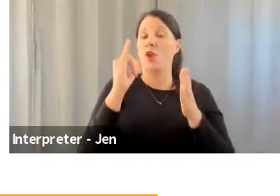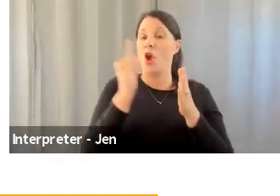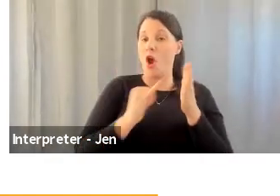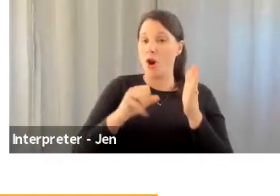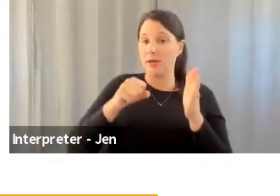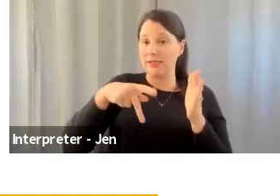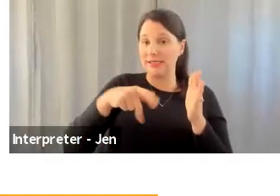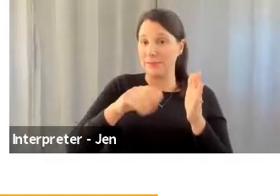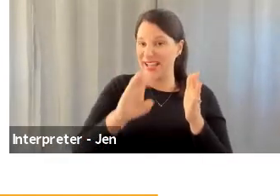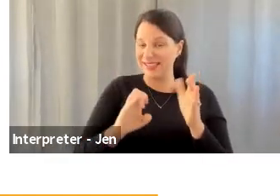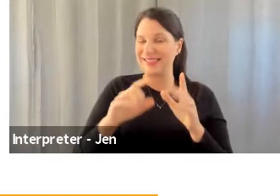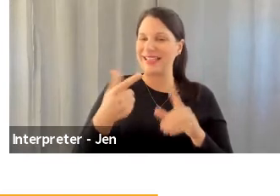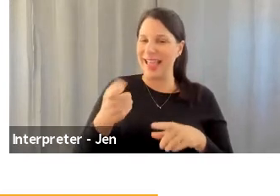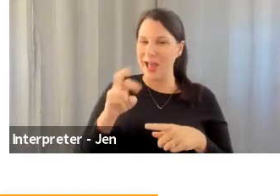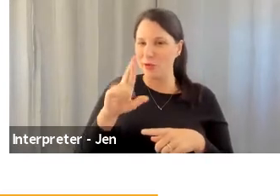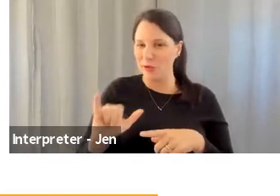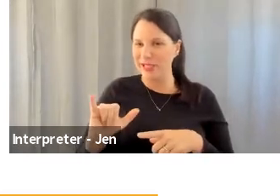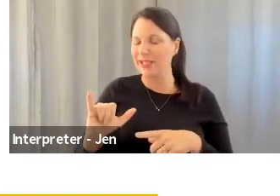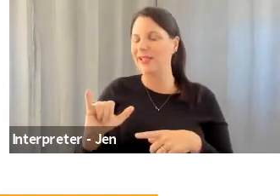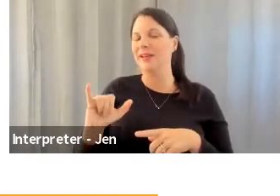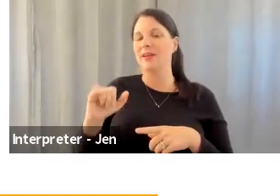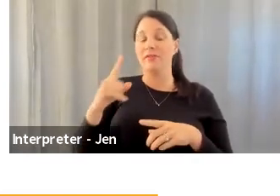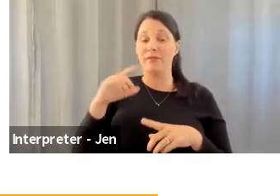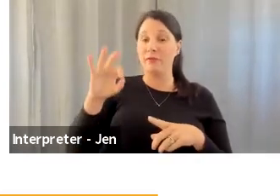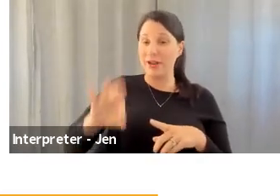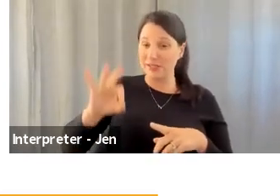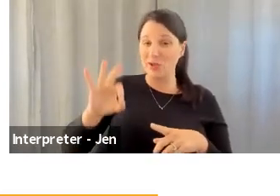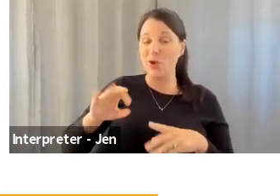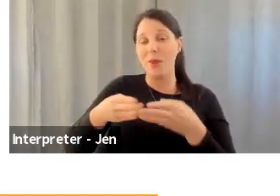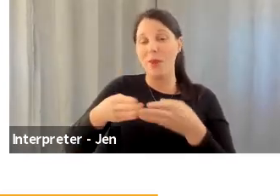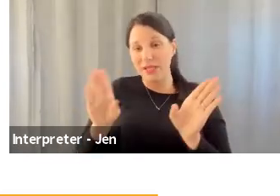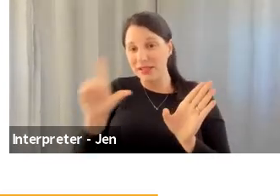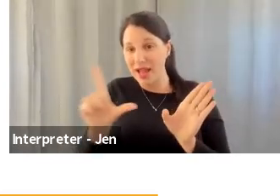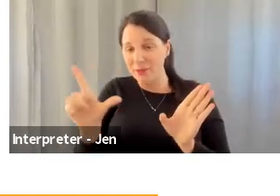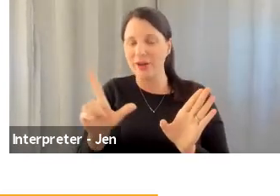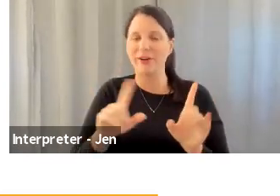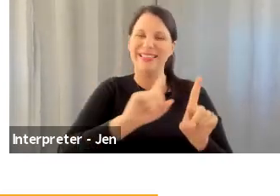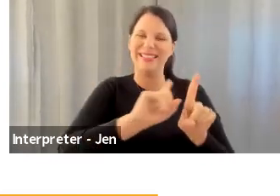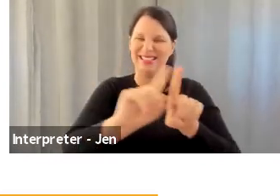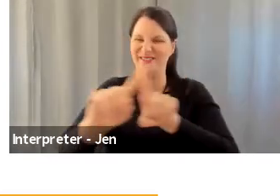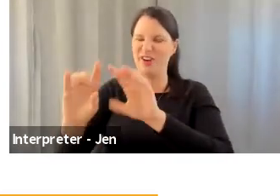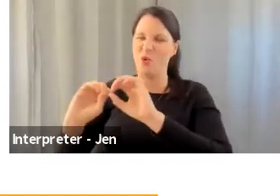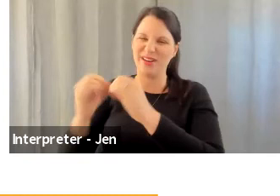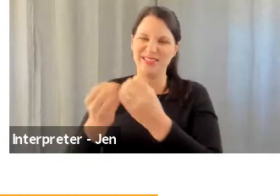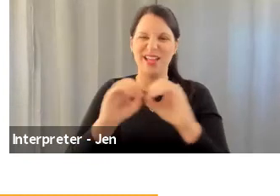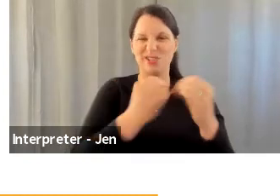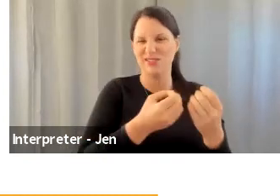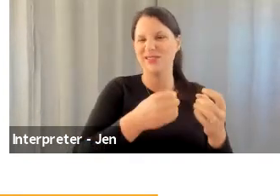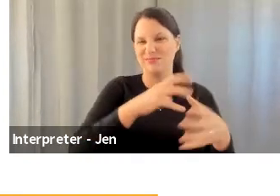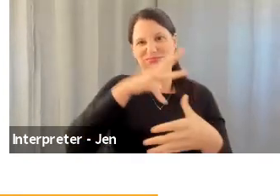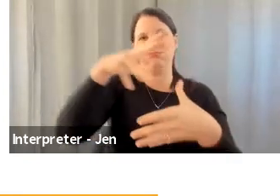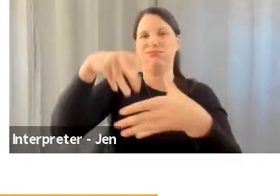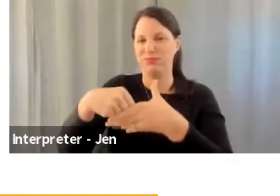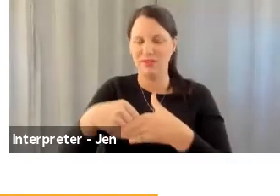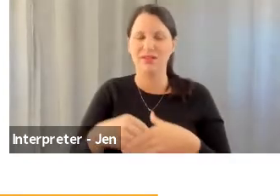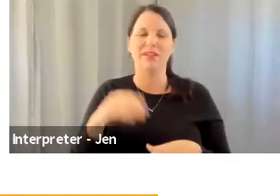Public Library involved, from several different organizations around Fresno. So there's a lot of us involved, but Fresno City